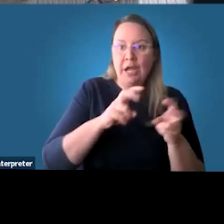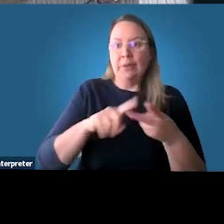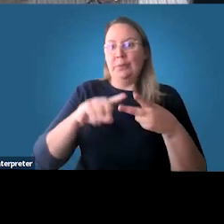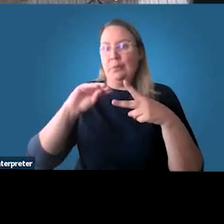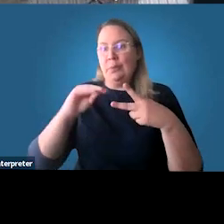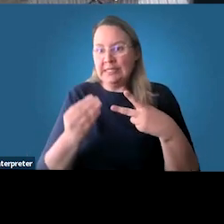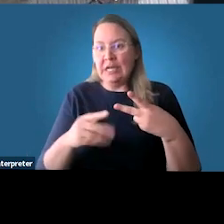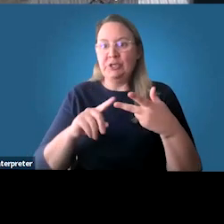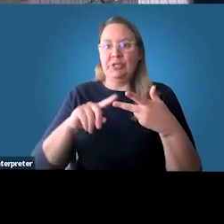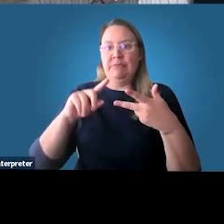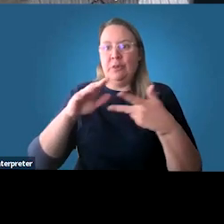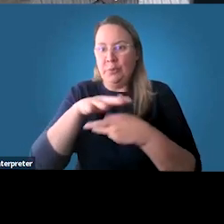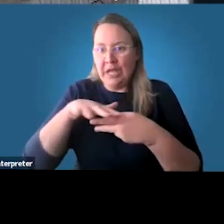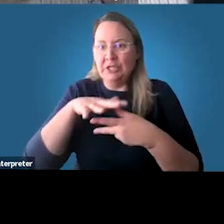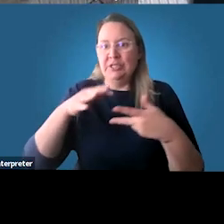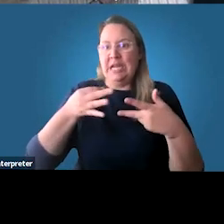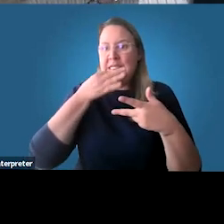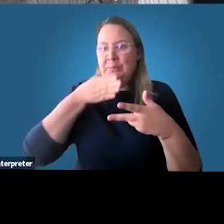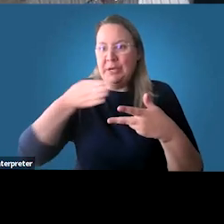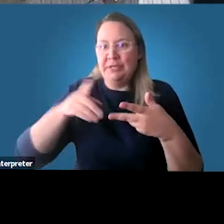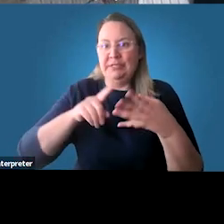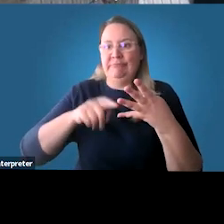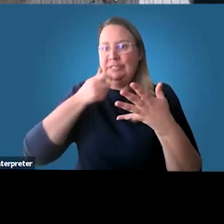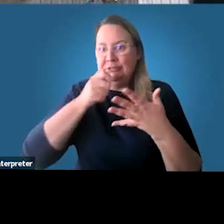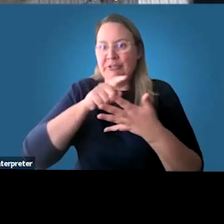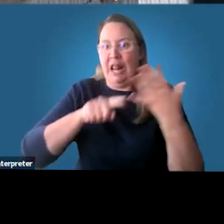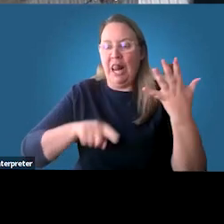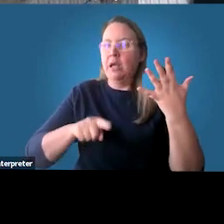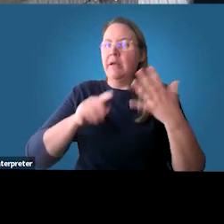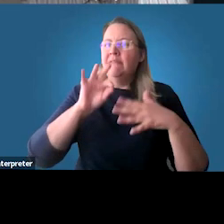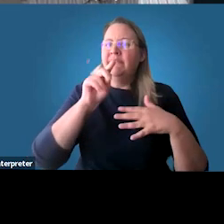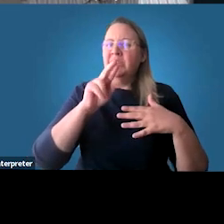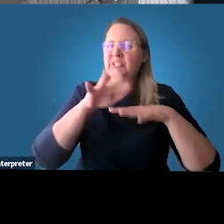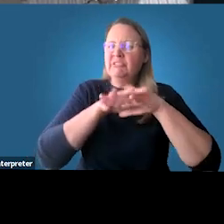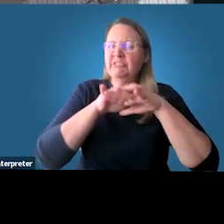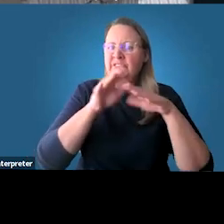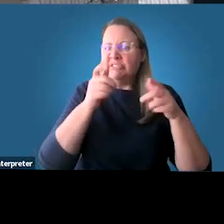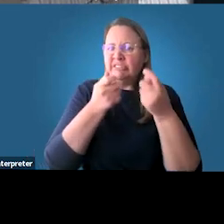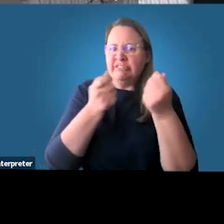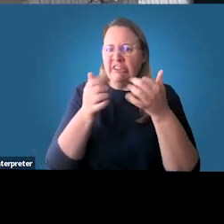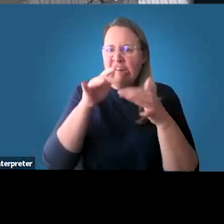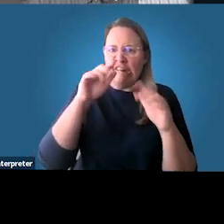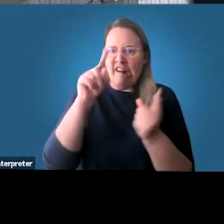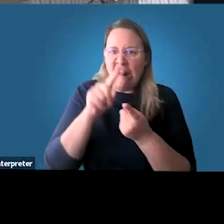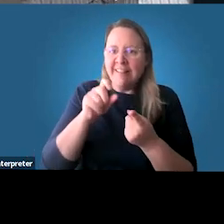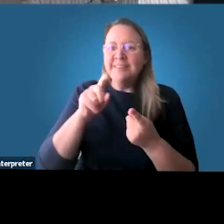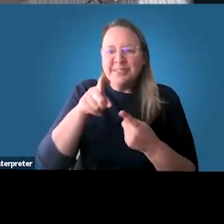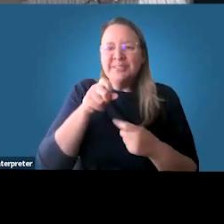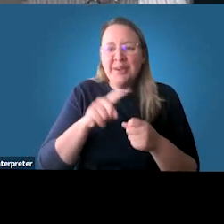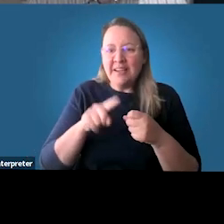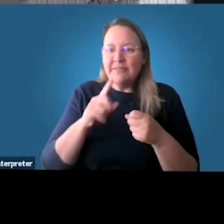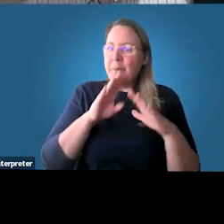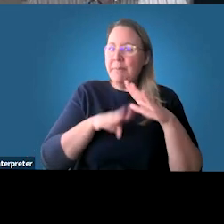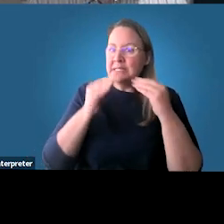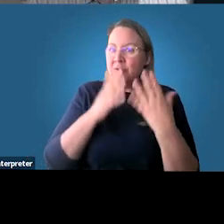organization, location, area of expertise, area of interest, but it's only as good as the information we have in there. So we have filled out your